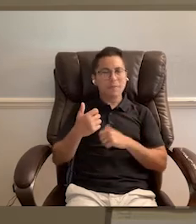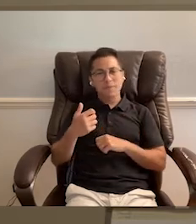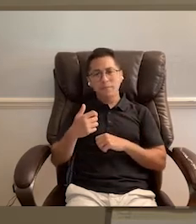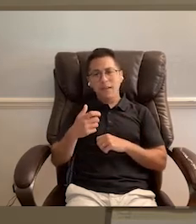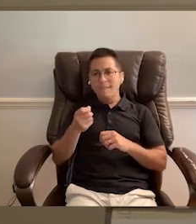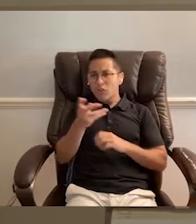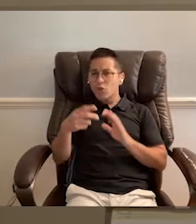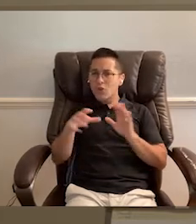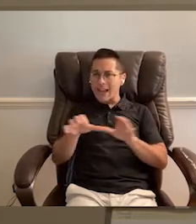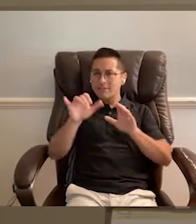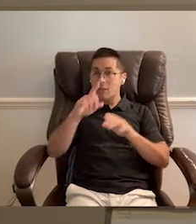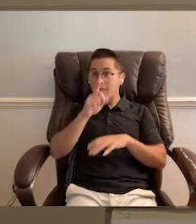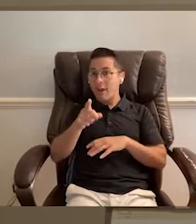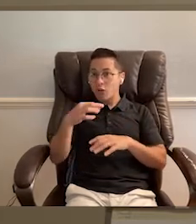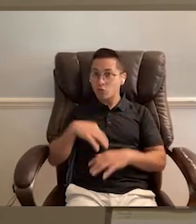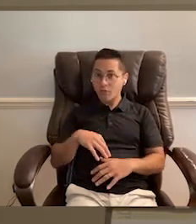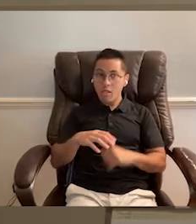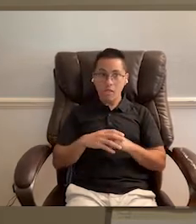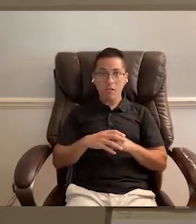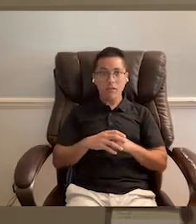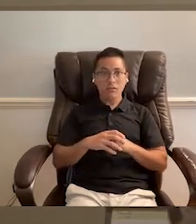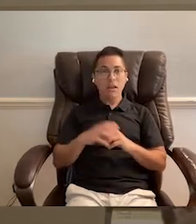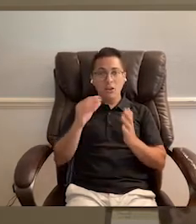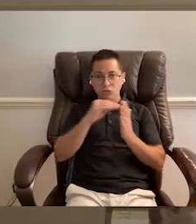medicine options to find the medicine for Jason.